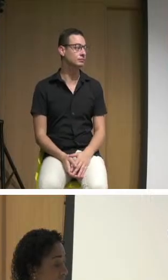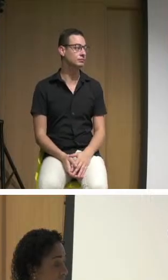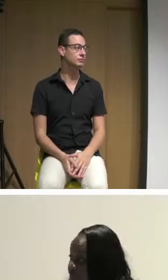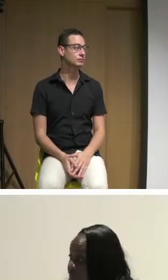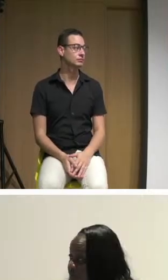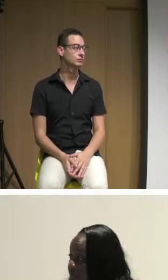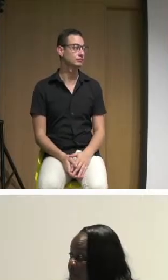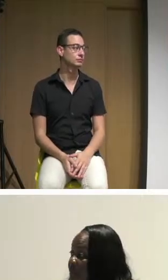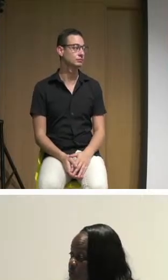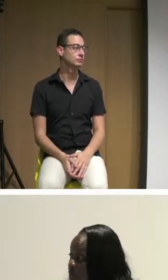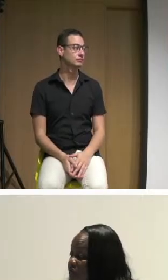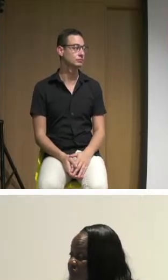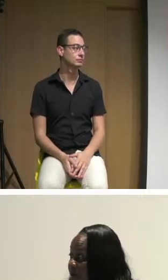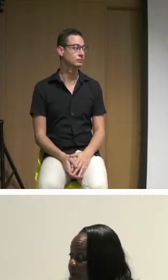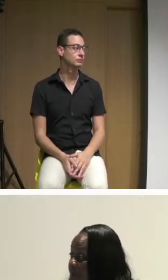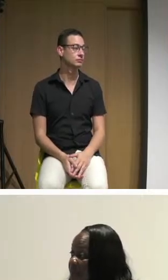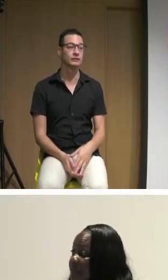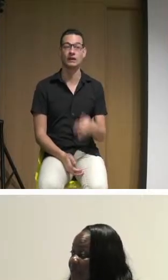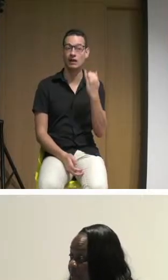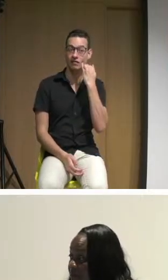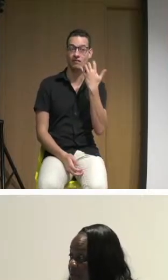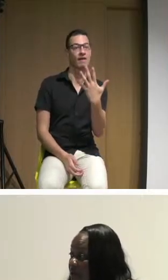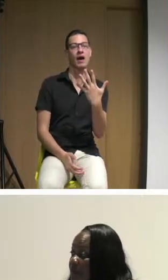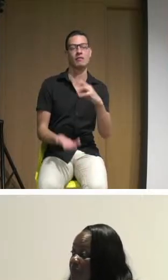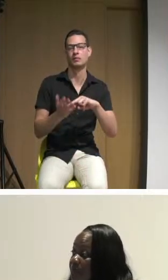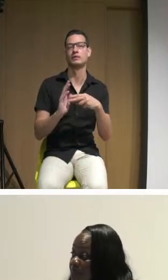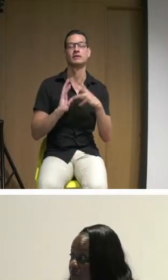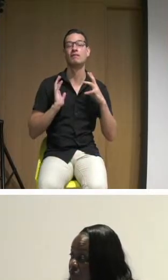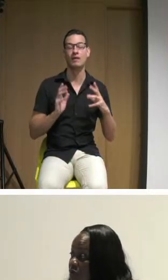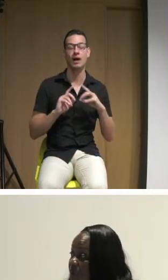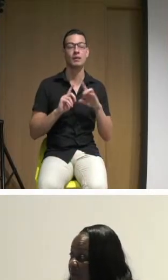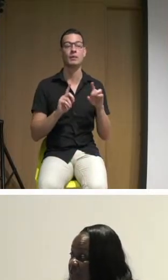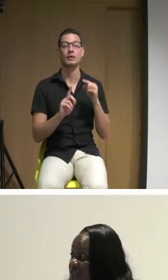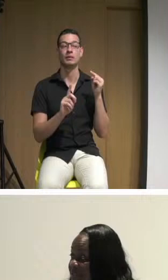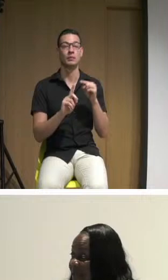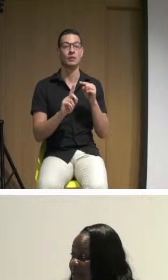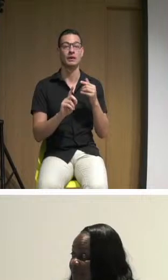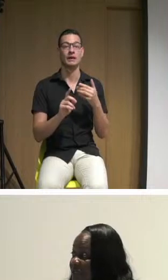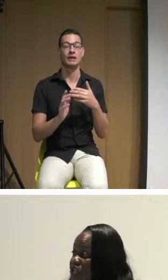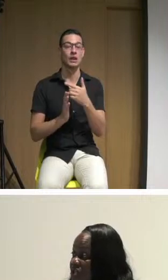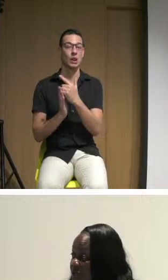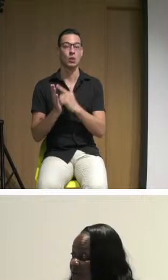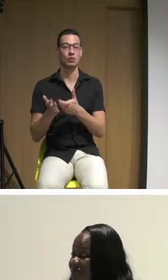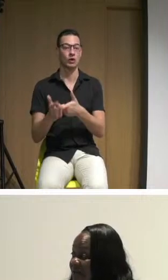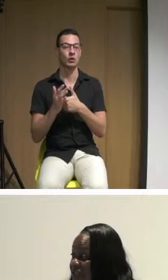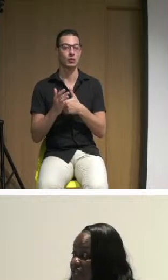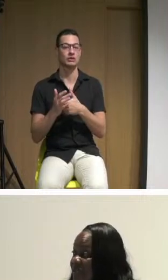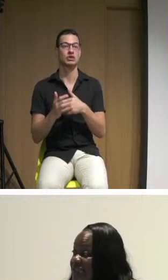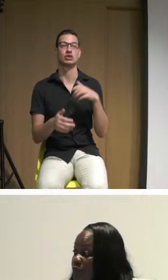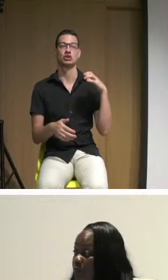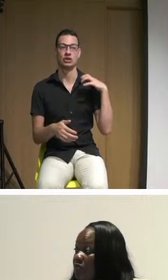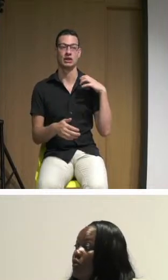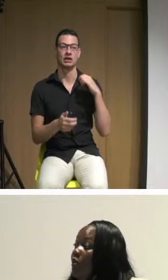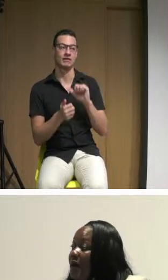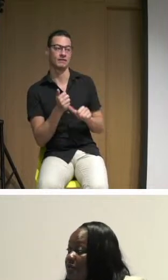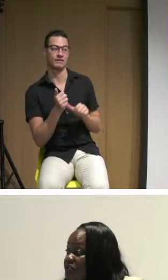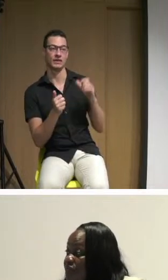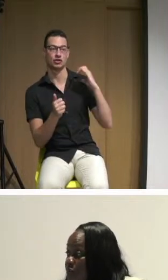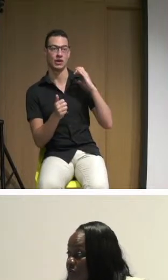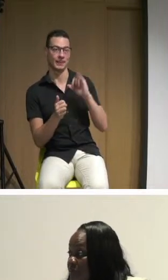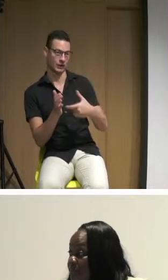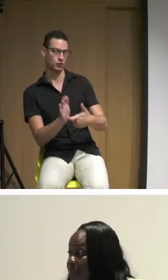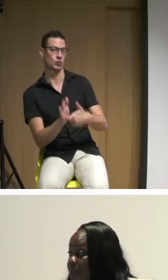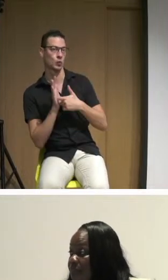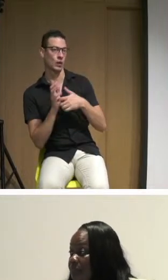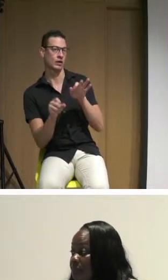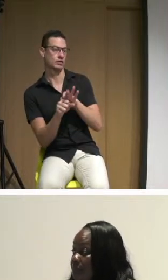was just 5, saying, Then we're fine. then we were fine. But again, the bill requires us to have a chair and vice chair. That's what we're required to vote